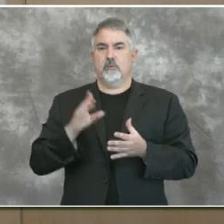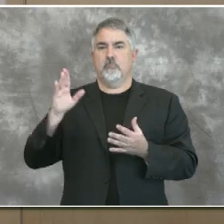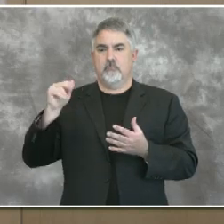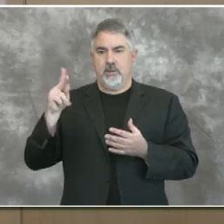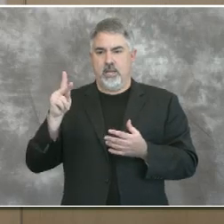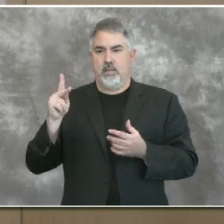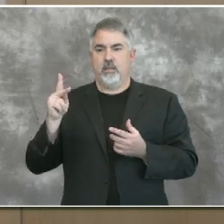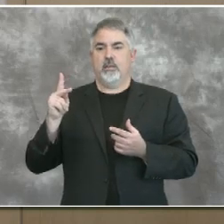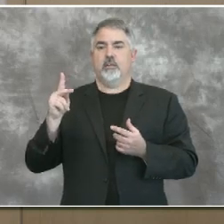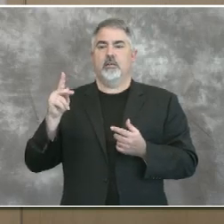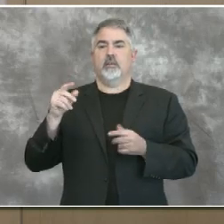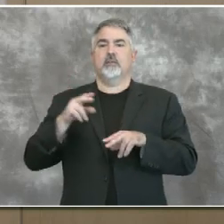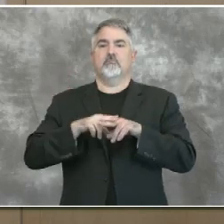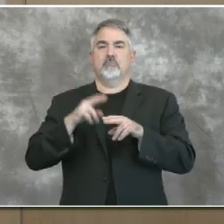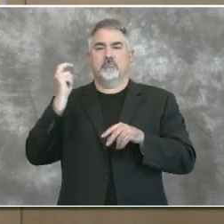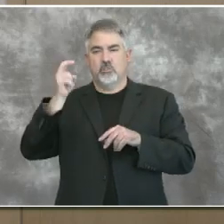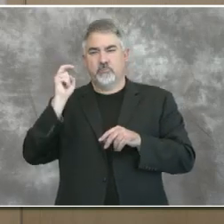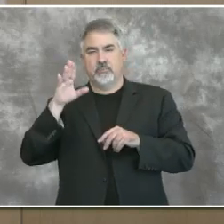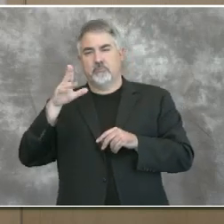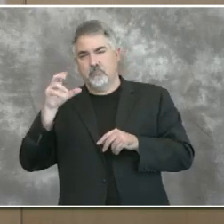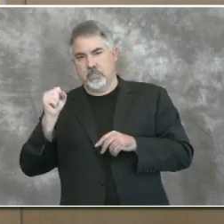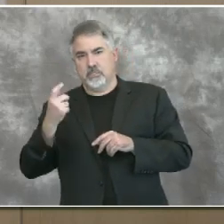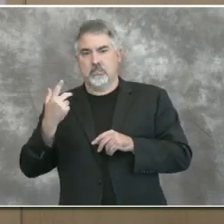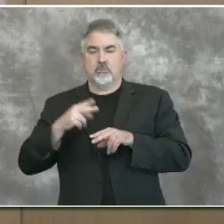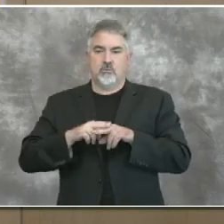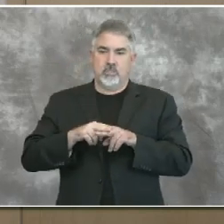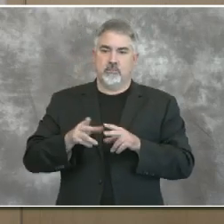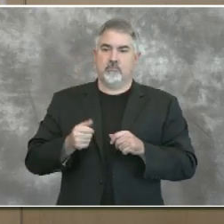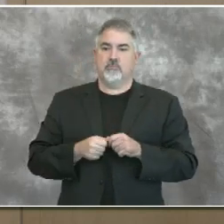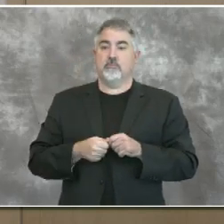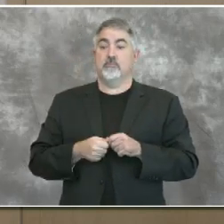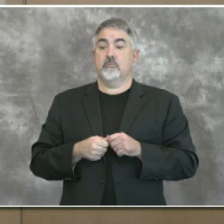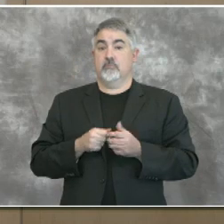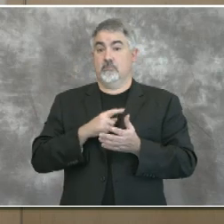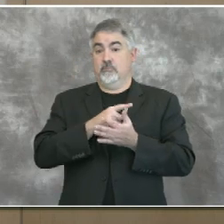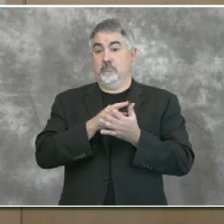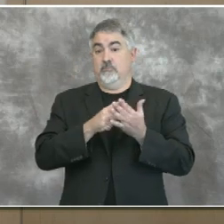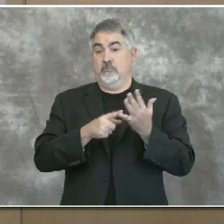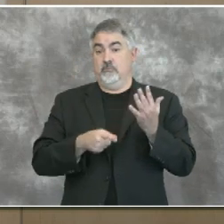transit systems were included. Again, those were